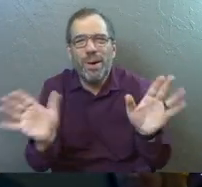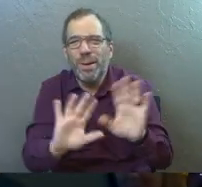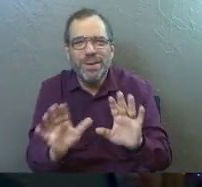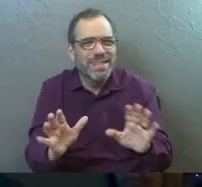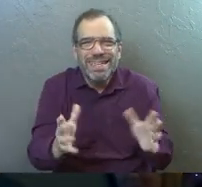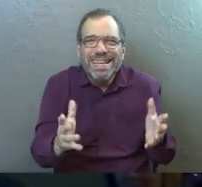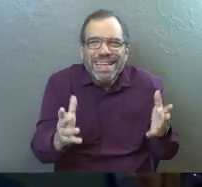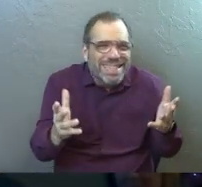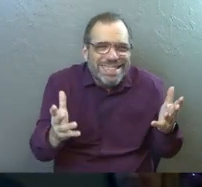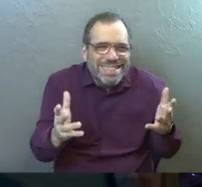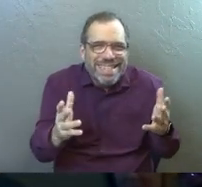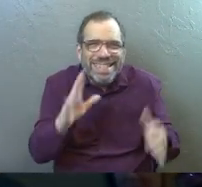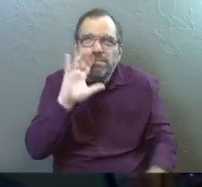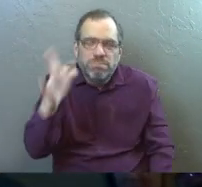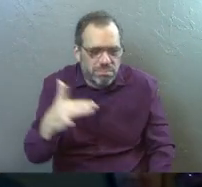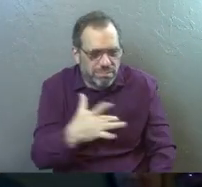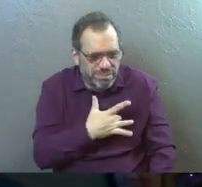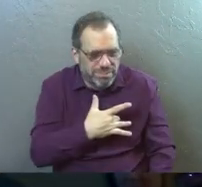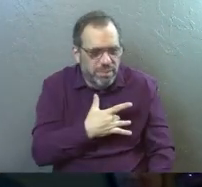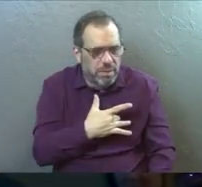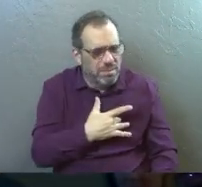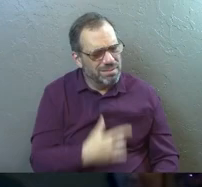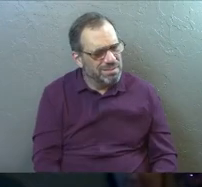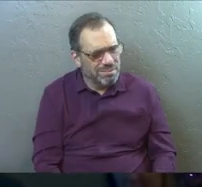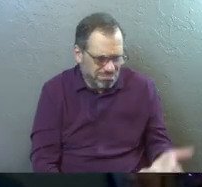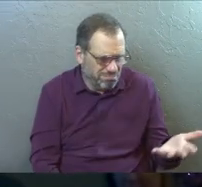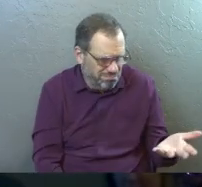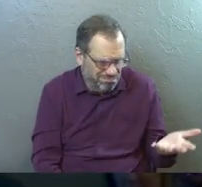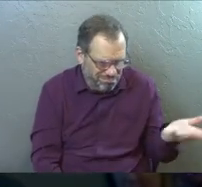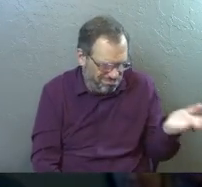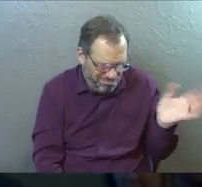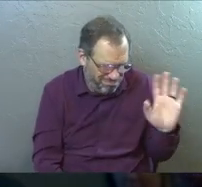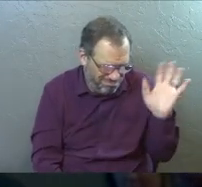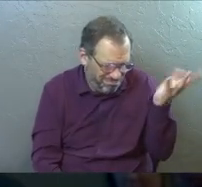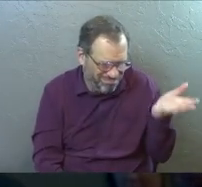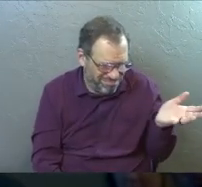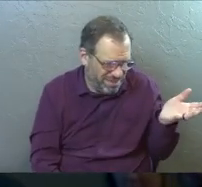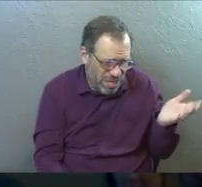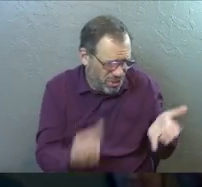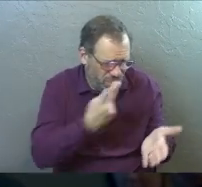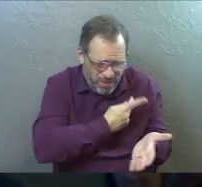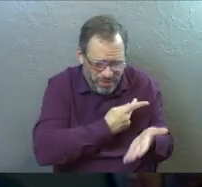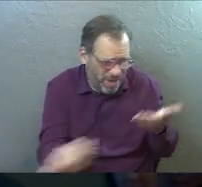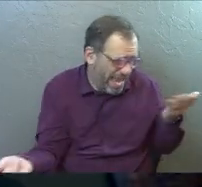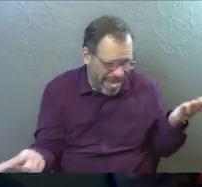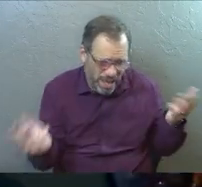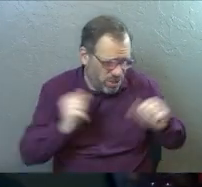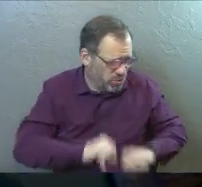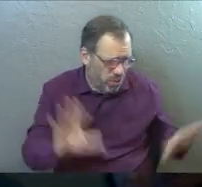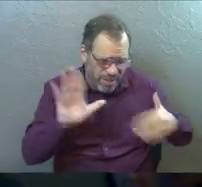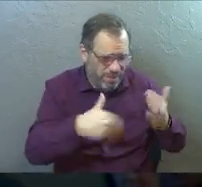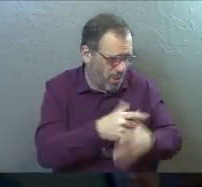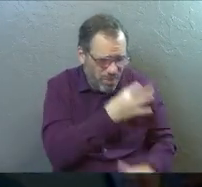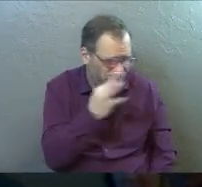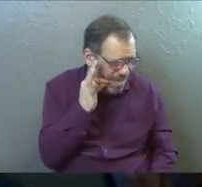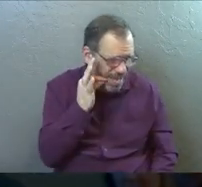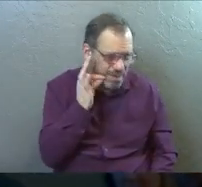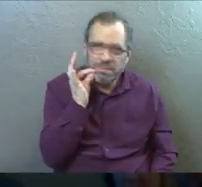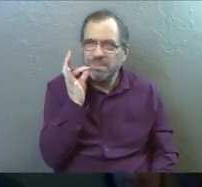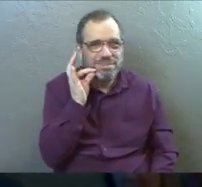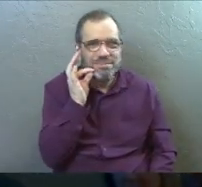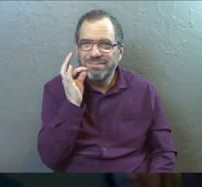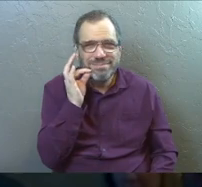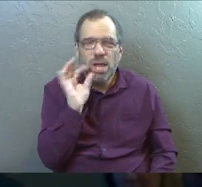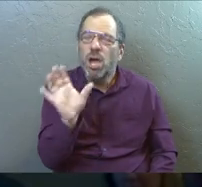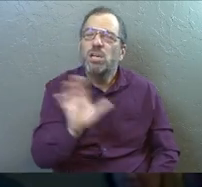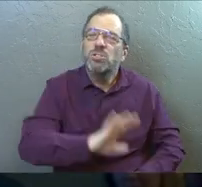And then there's this little voice that comes in when you do that and says, well, I guess, you know, you've already ruined it, so give up the whole fast. Don't do